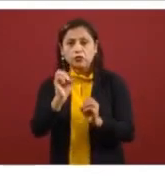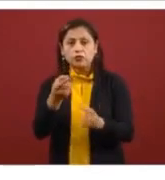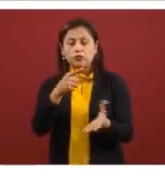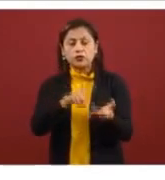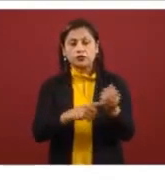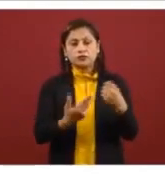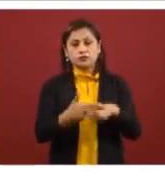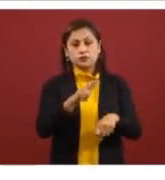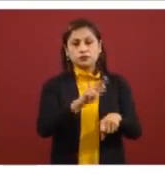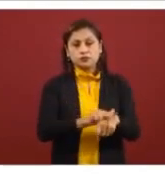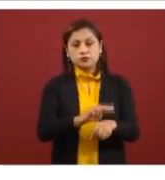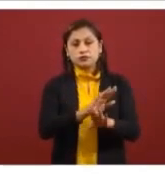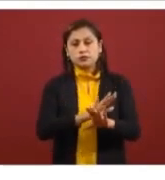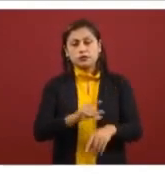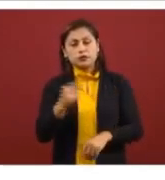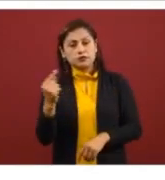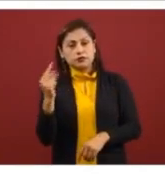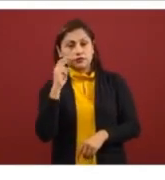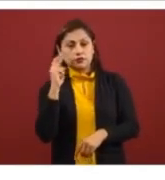And if there's any failures,